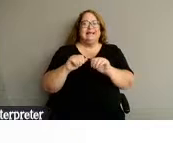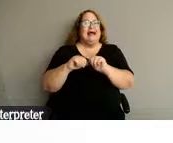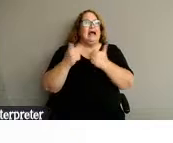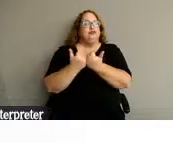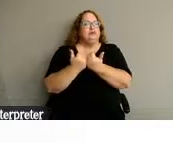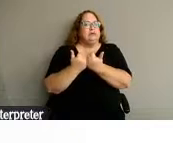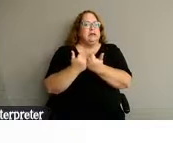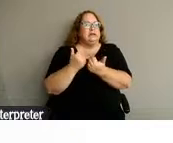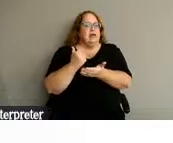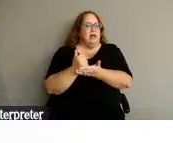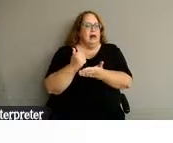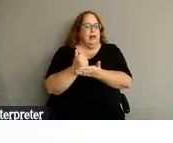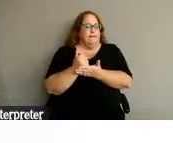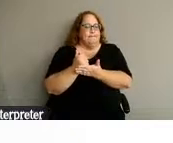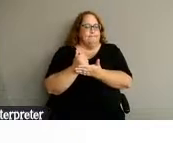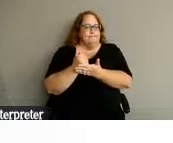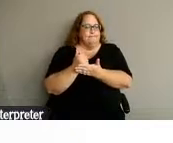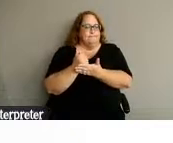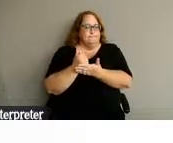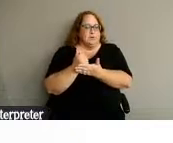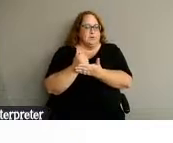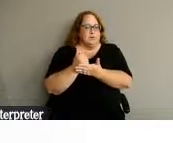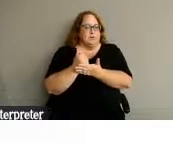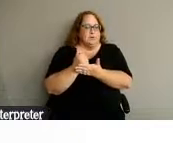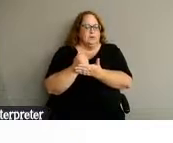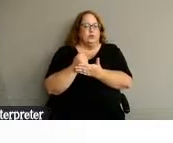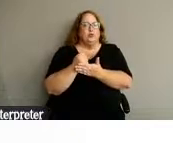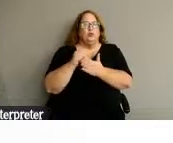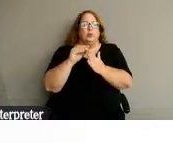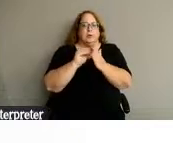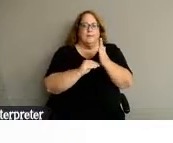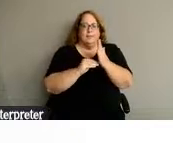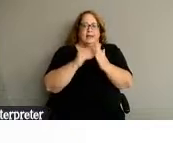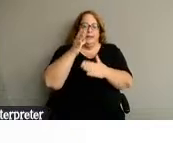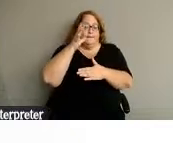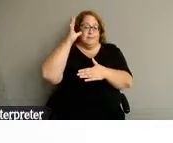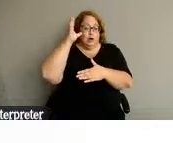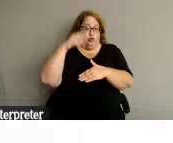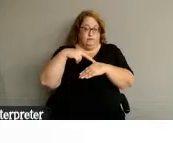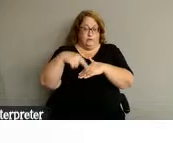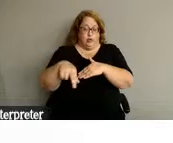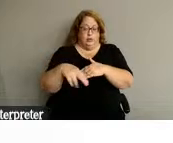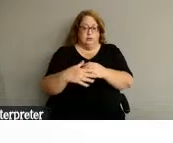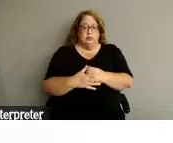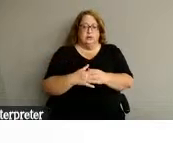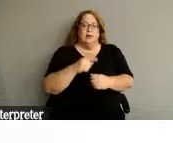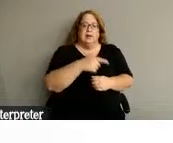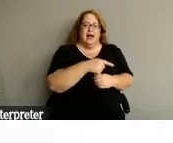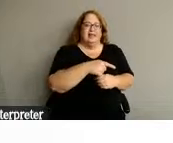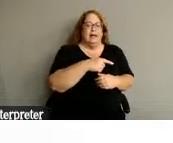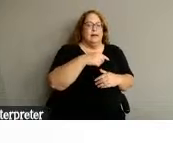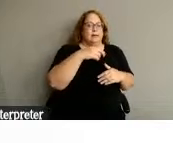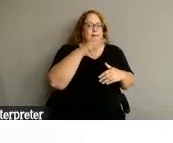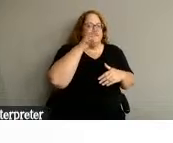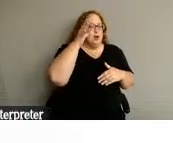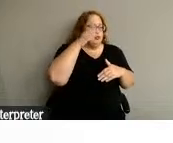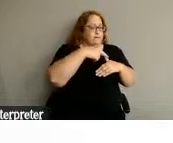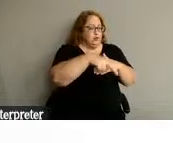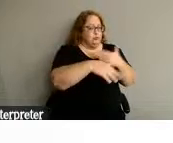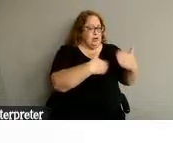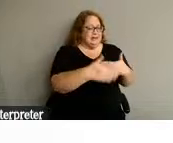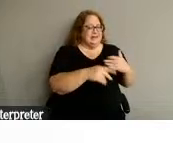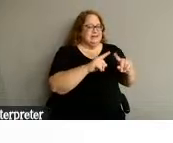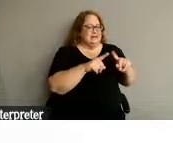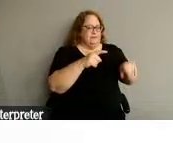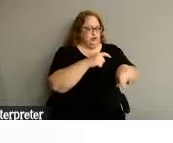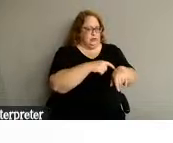agencies that help to complete parent referrals. Our parent referral process has a different timeline in how they